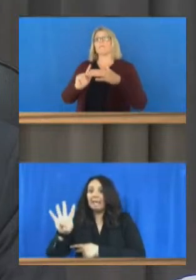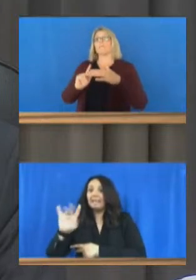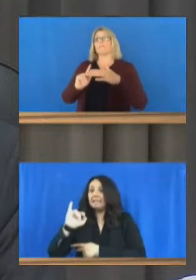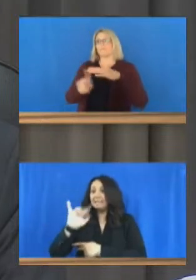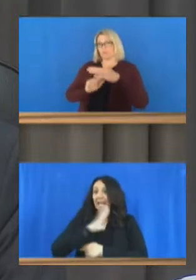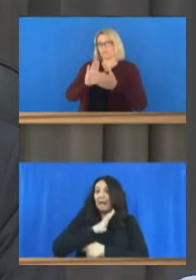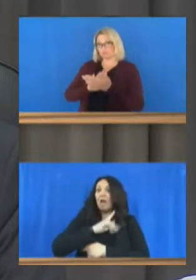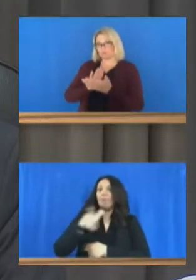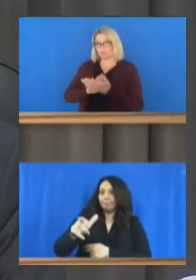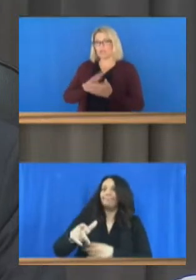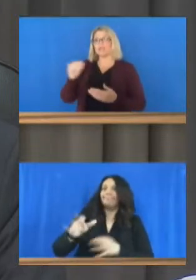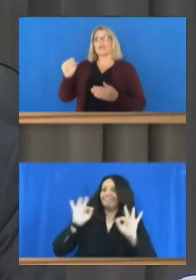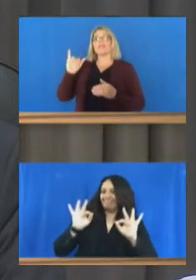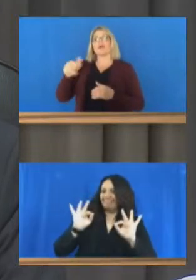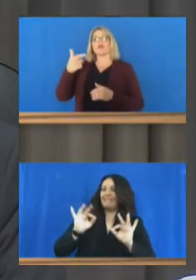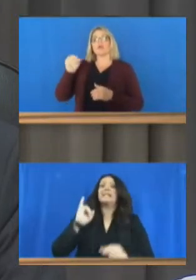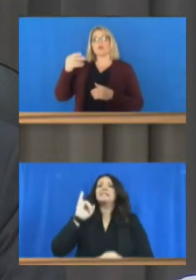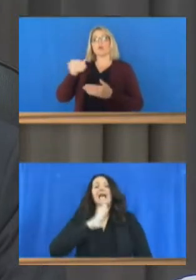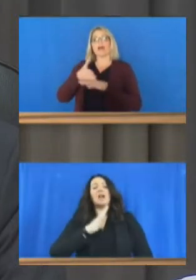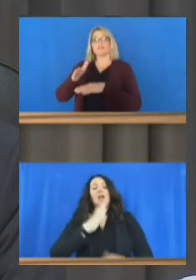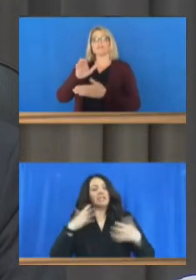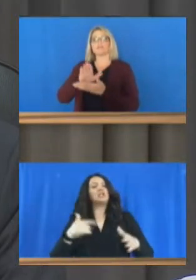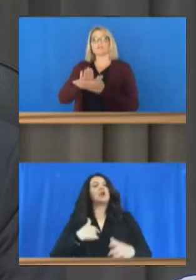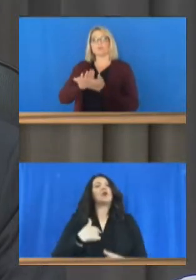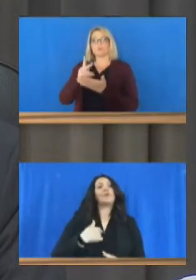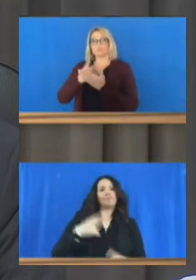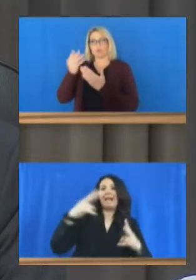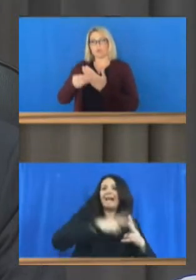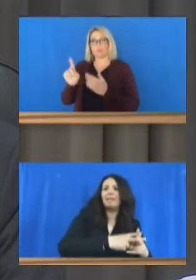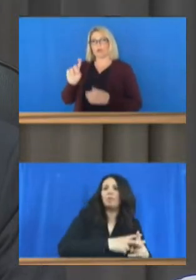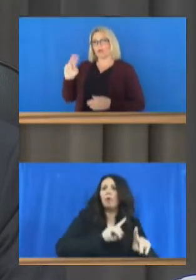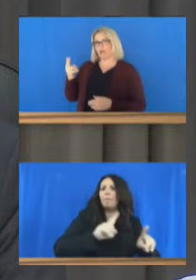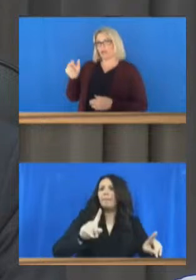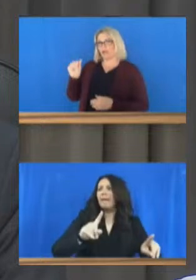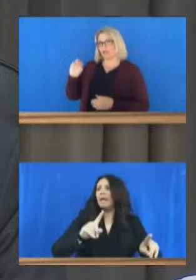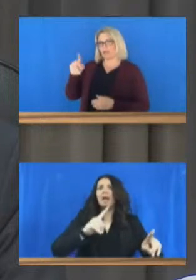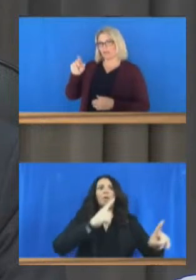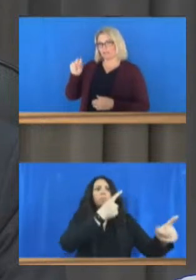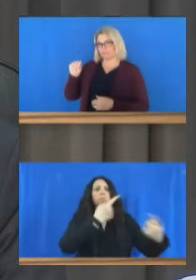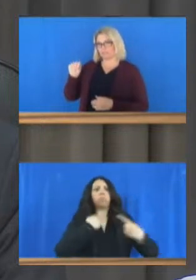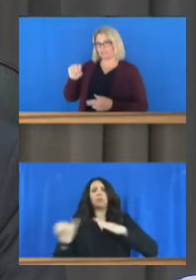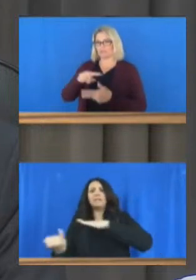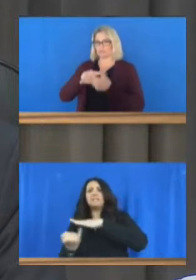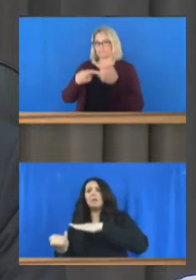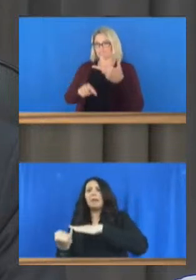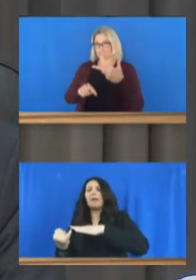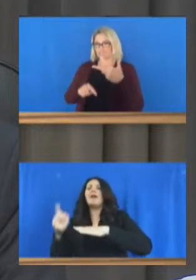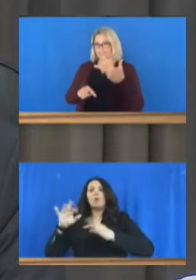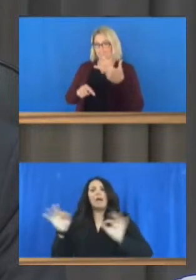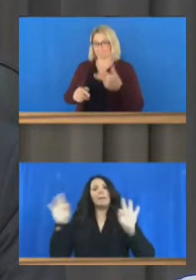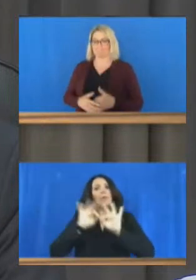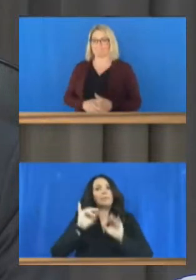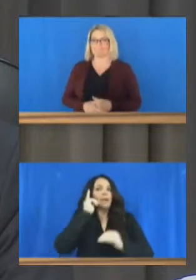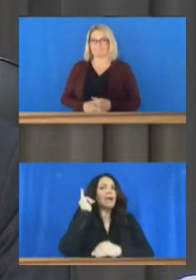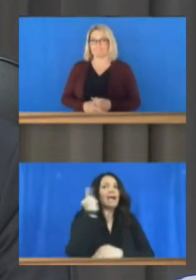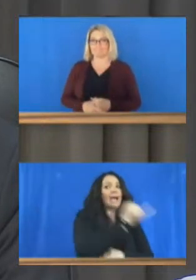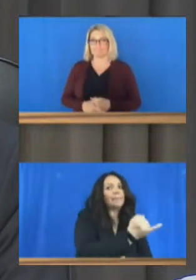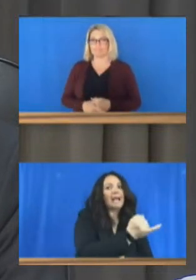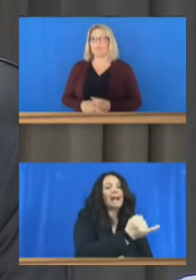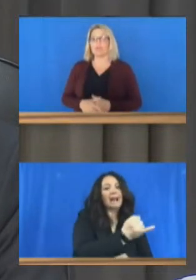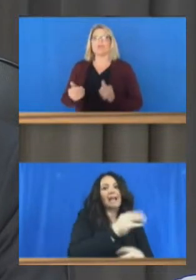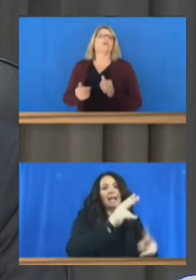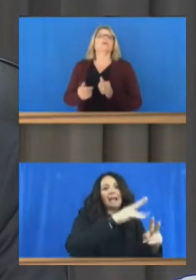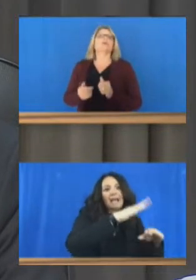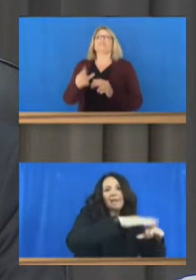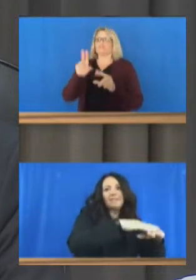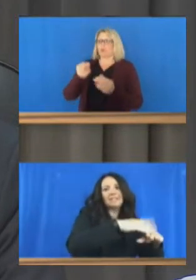as Public Health advised students, staff, and their families at both Dr. A.T. Leatherbarrow and the Go-Go after-school program to self-isolate until